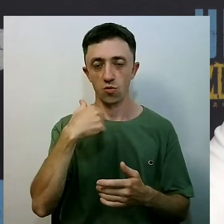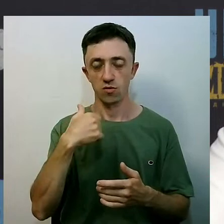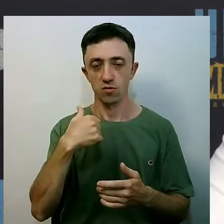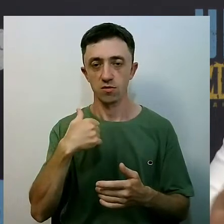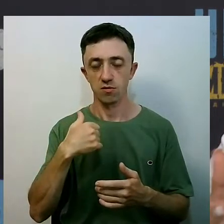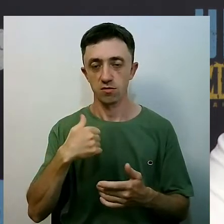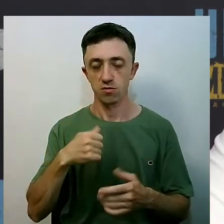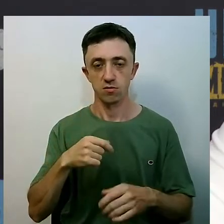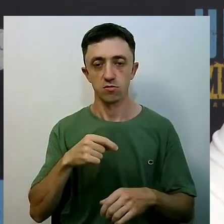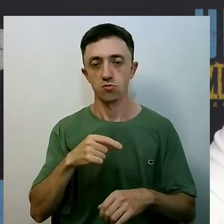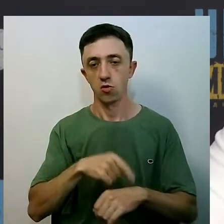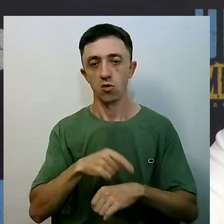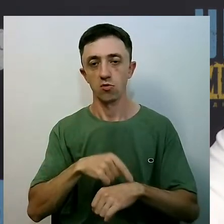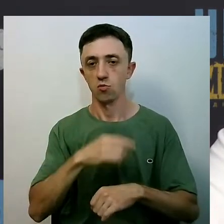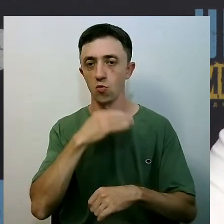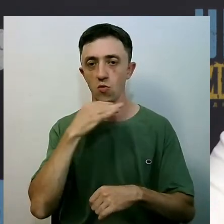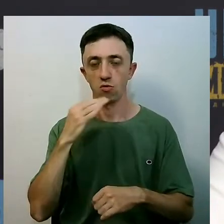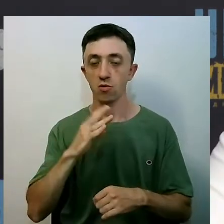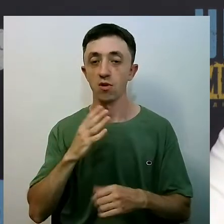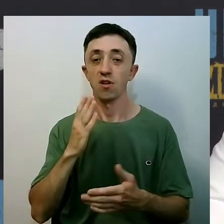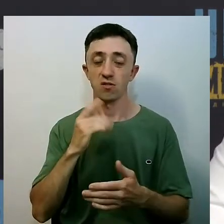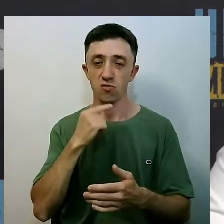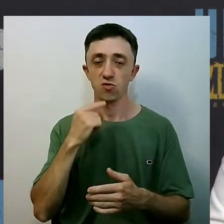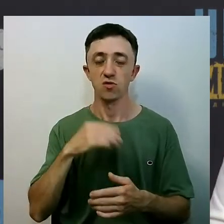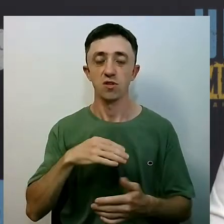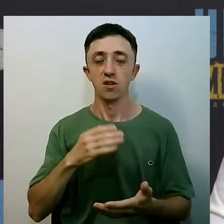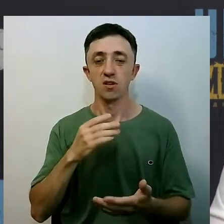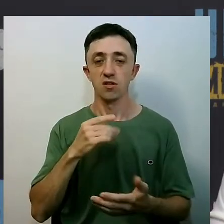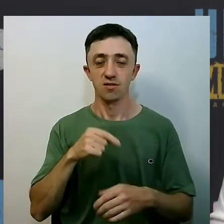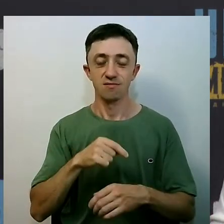by 2025, so they don't have